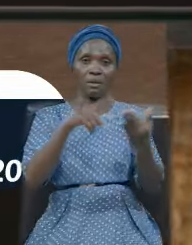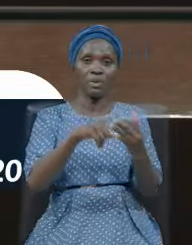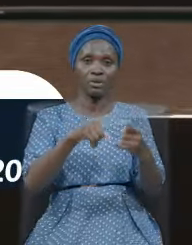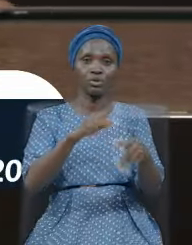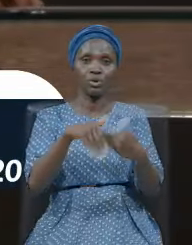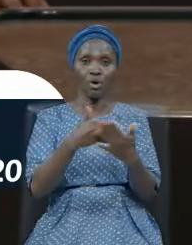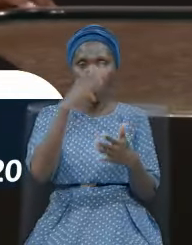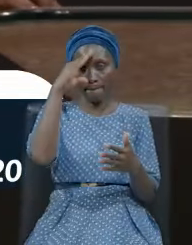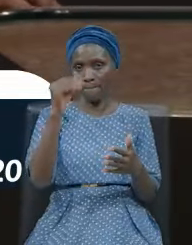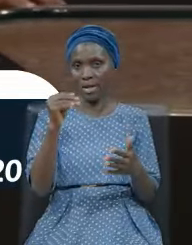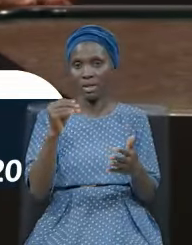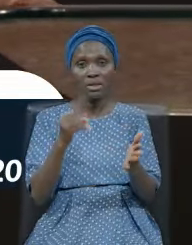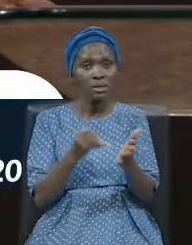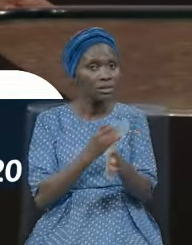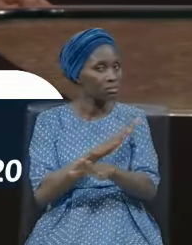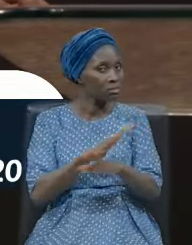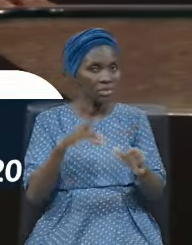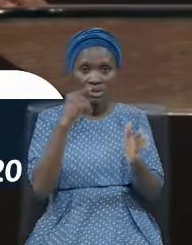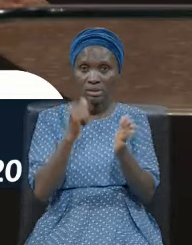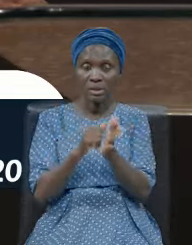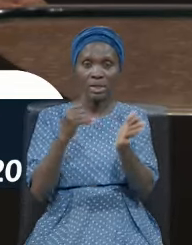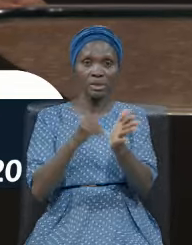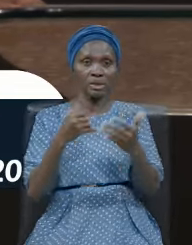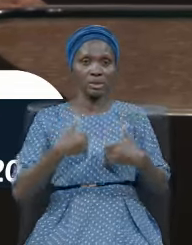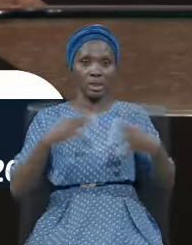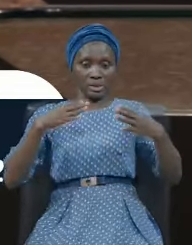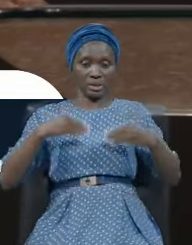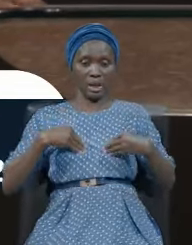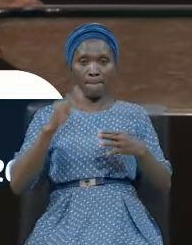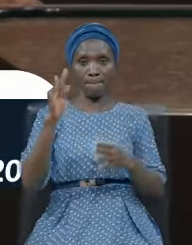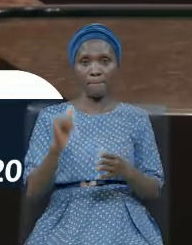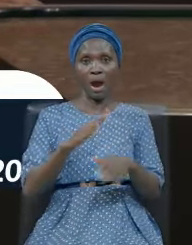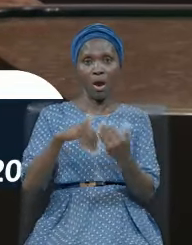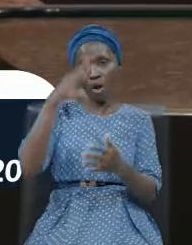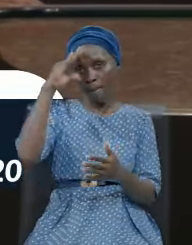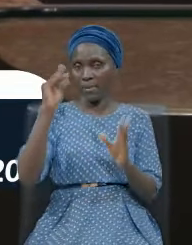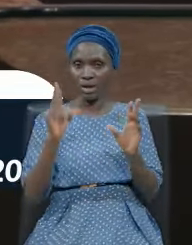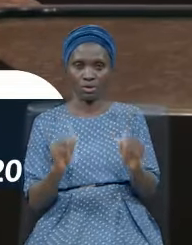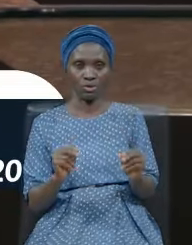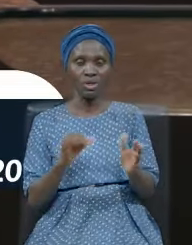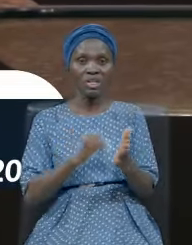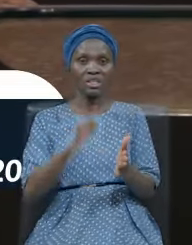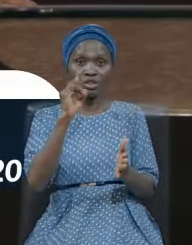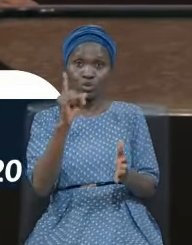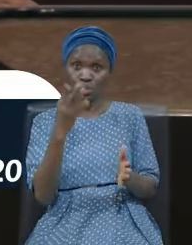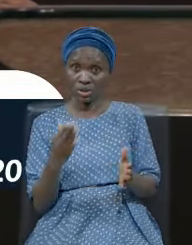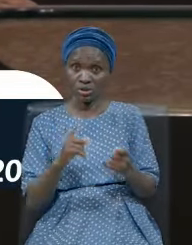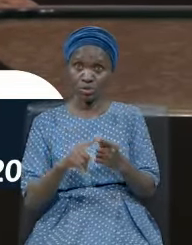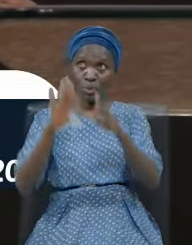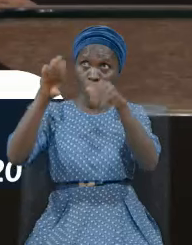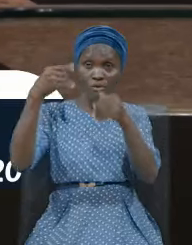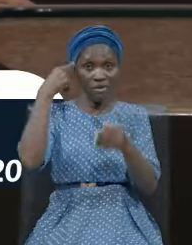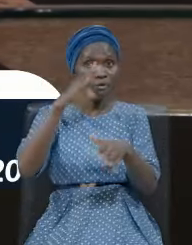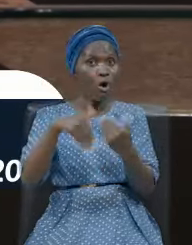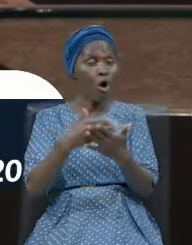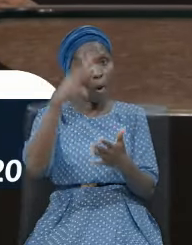accepted by all men. No. It's one thing to provide for all men. It's another thing